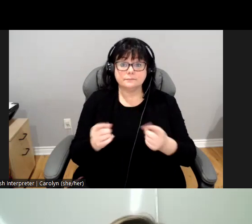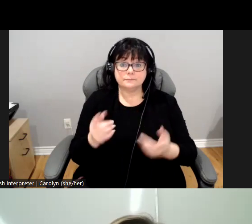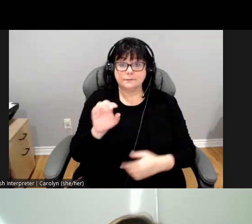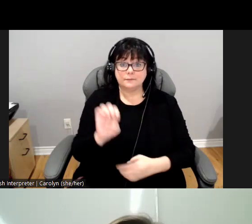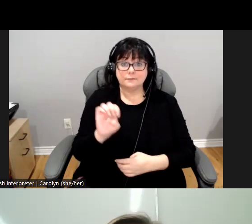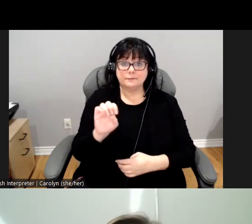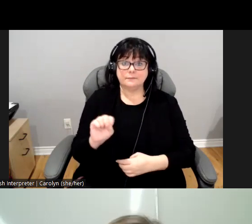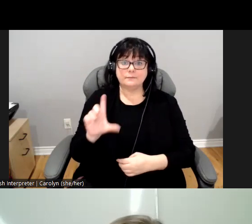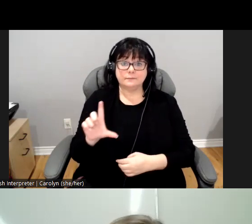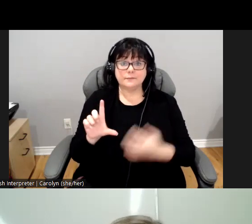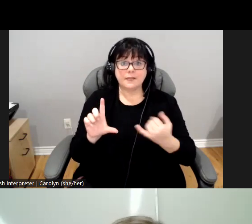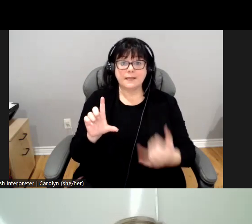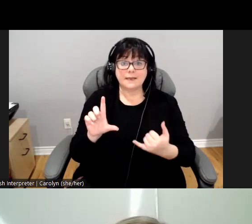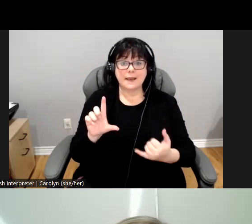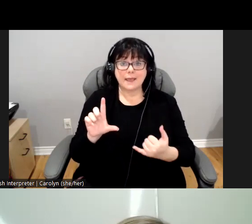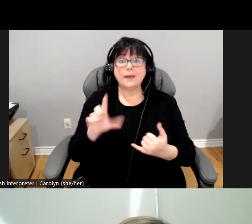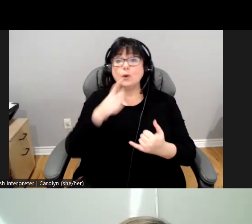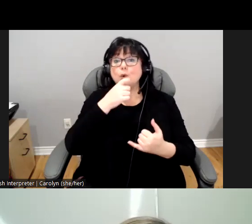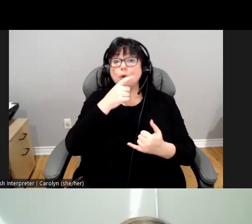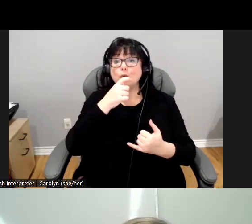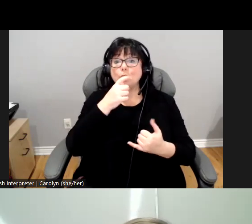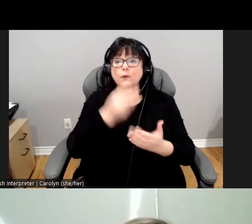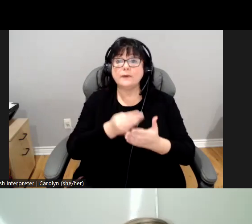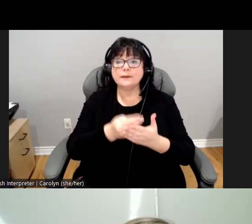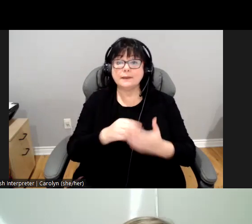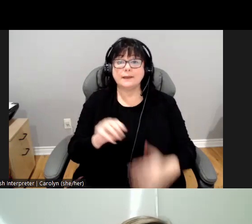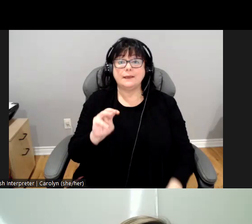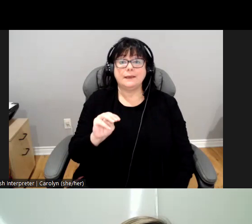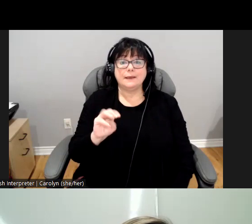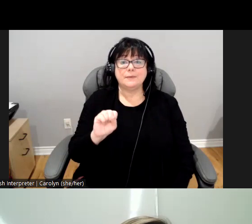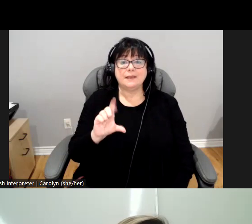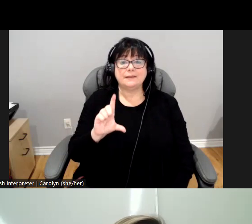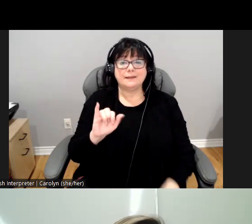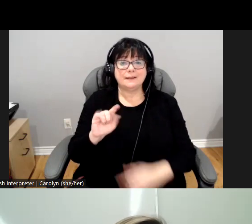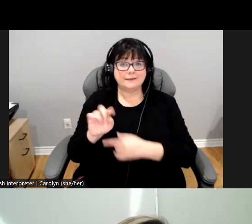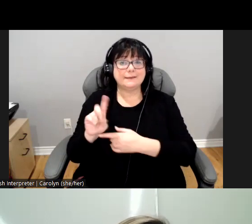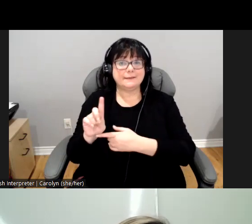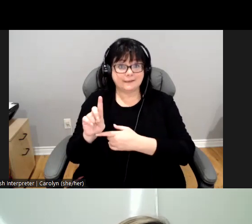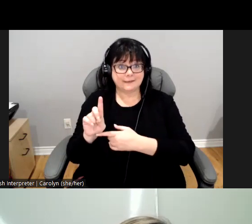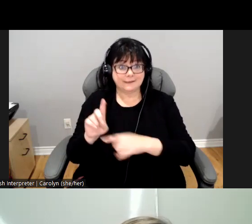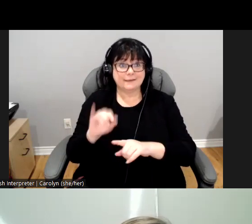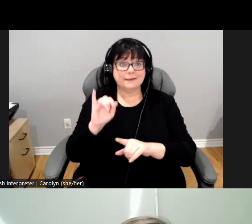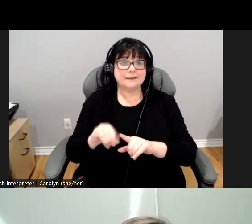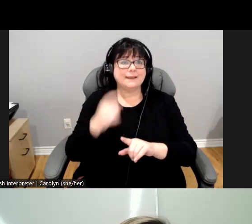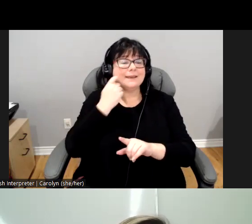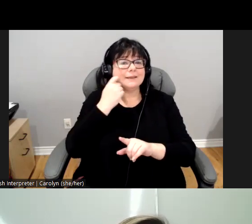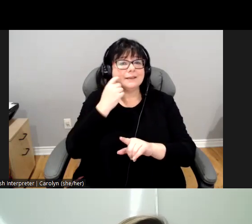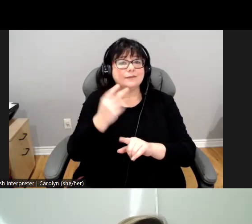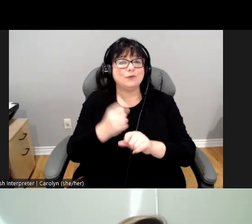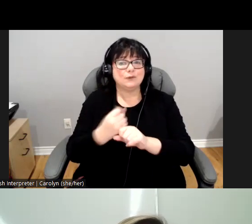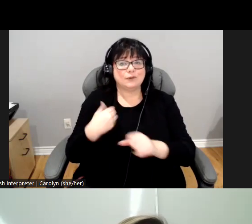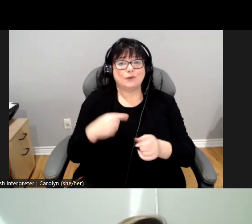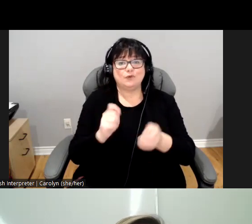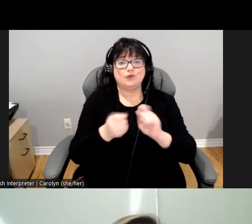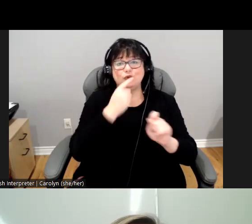funded now by the Ministry of Labor, Immigration, Training and Skills Development. And that's a change that happened a couple of years ago.